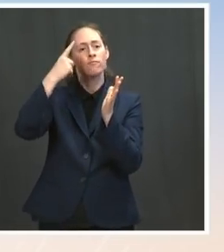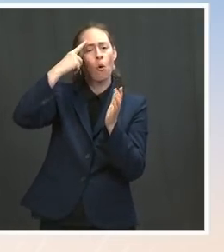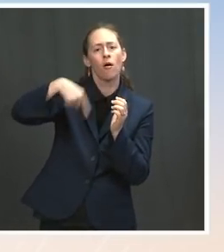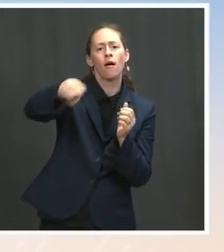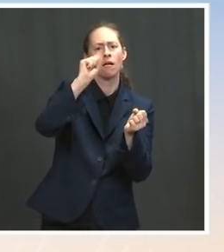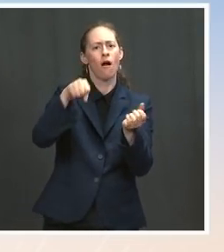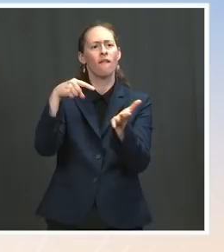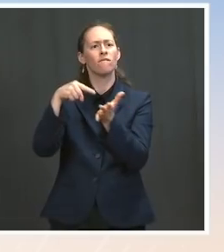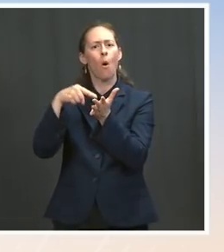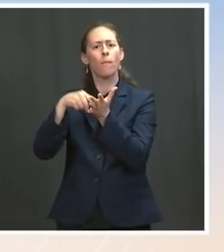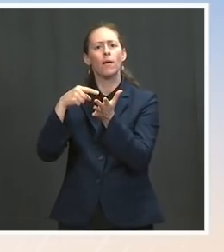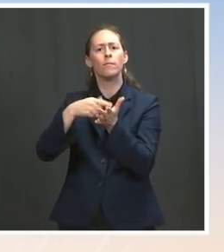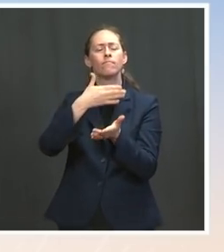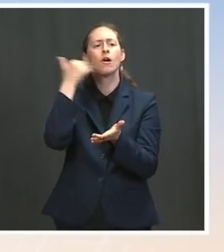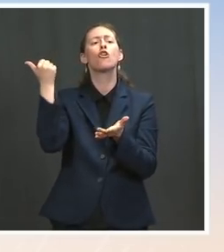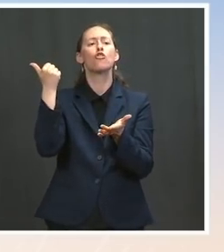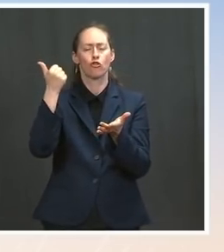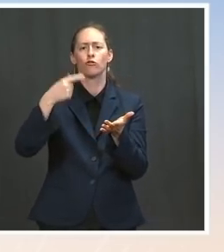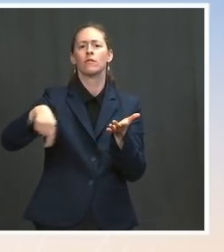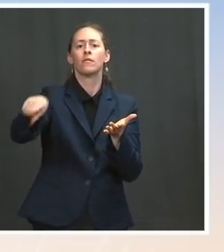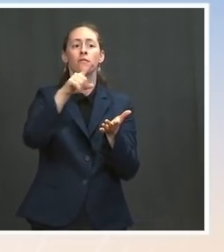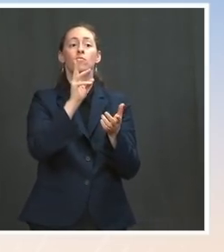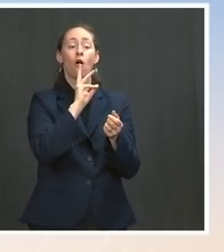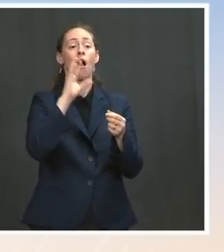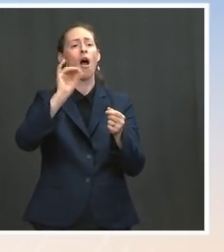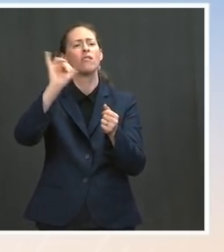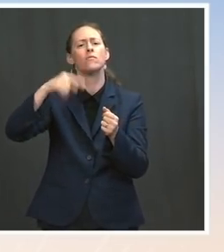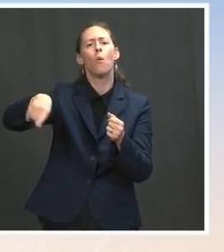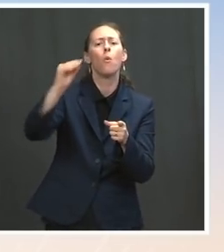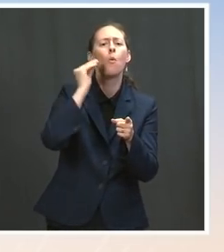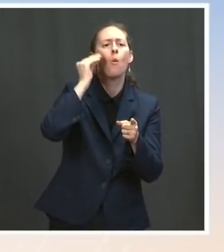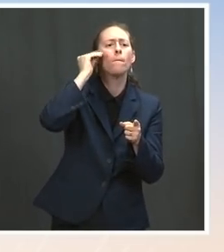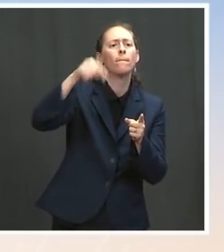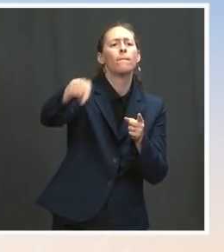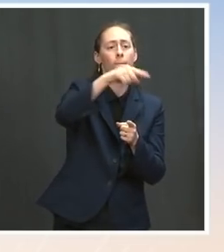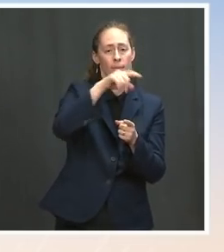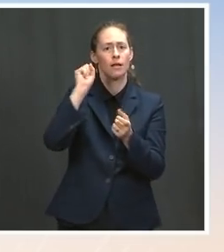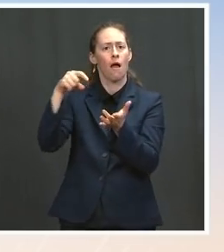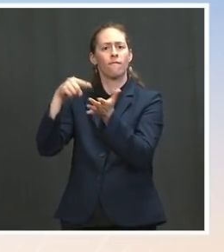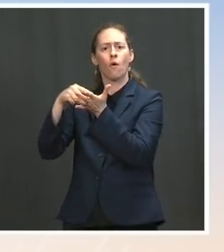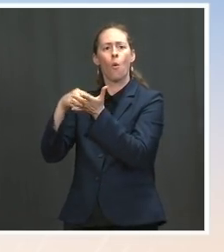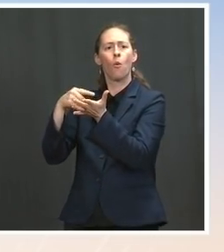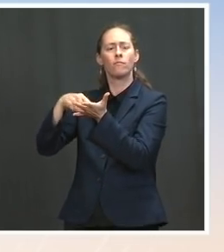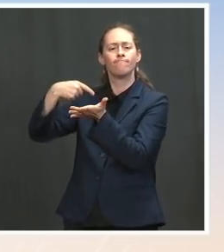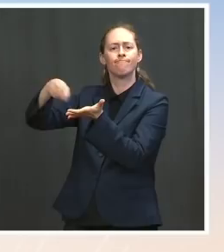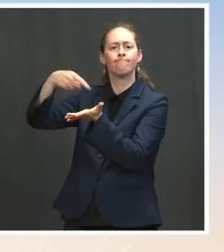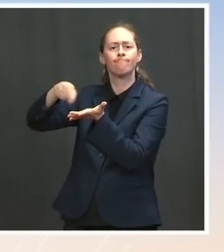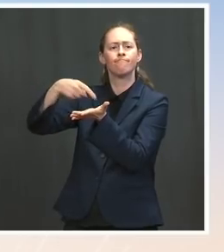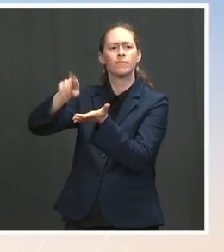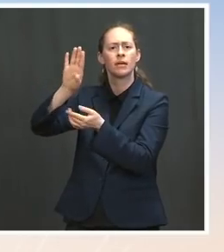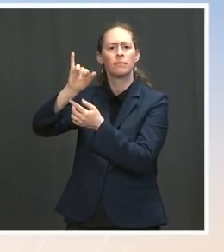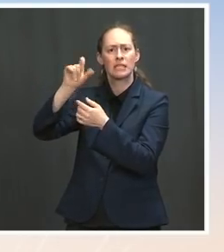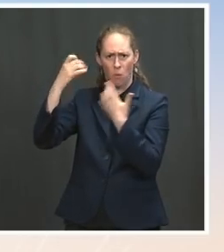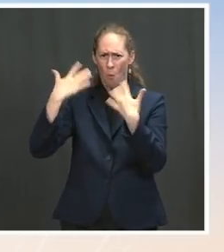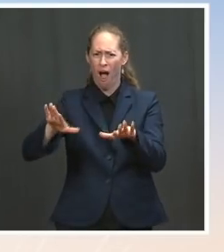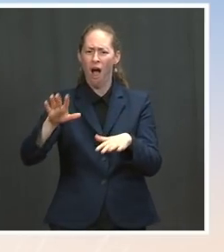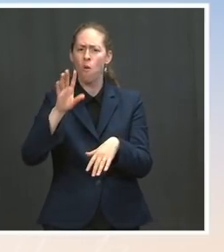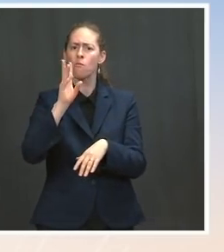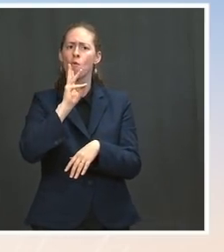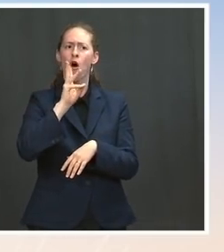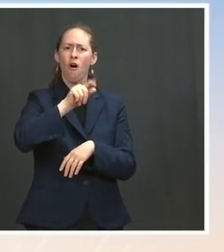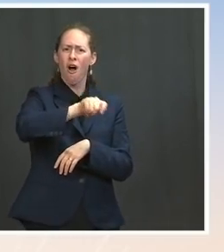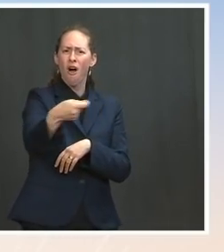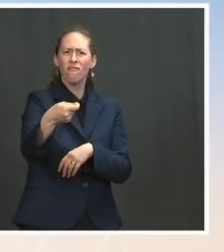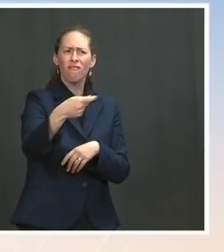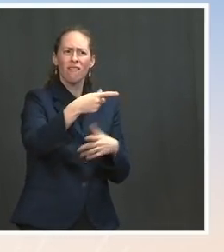the COVID-19 pandemic pay their water and wastewater bills, avoid shutoffs, and support household water system reconnections